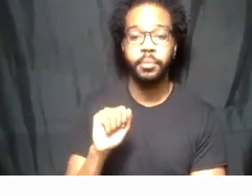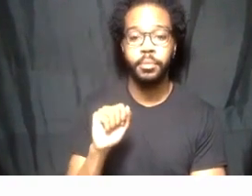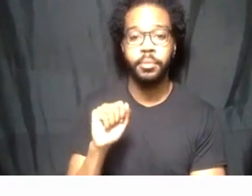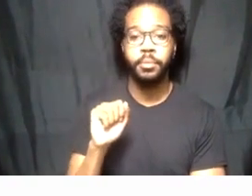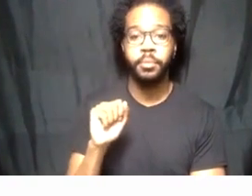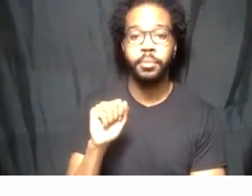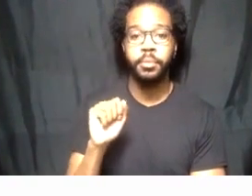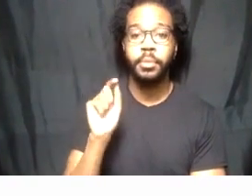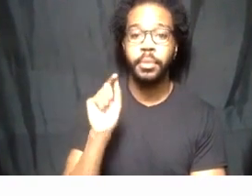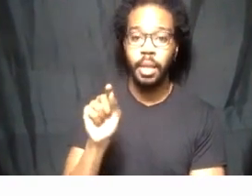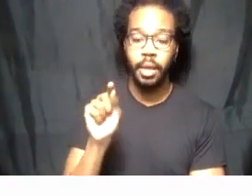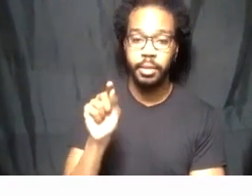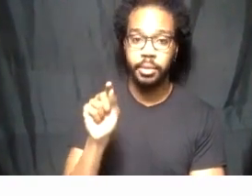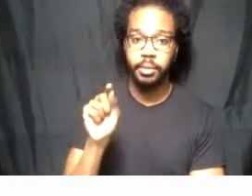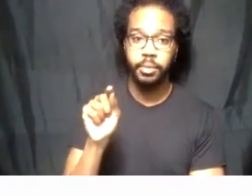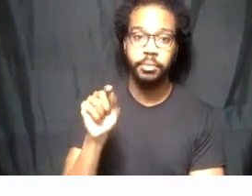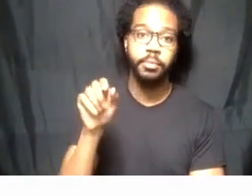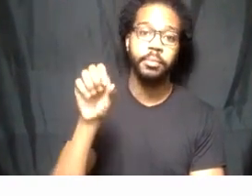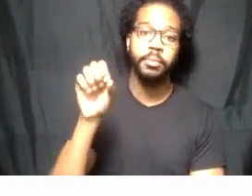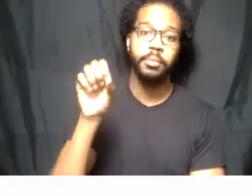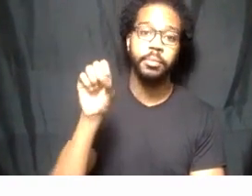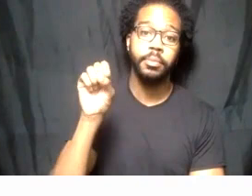DCGOV dot